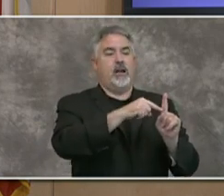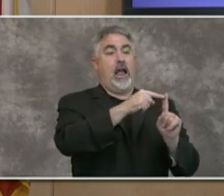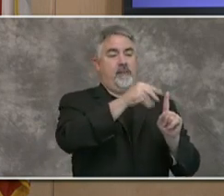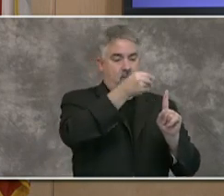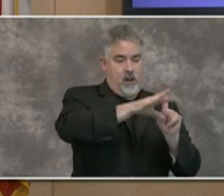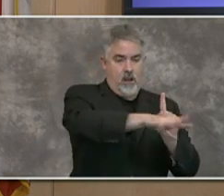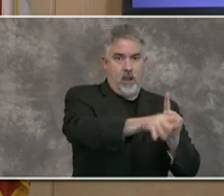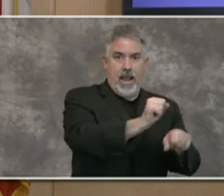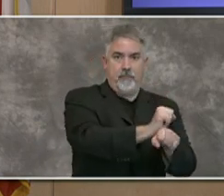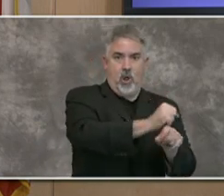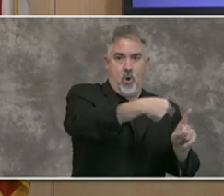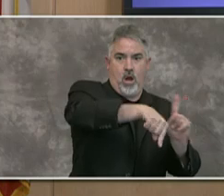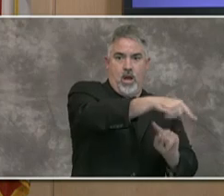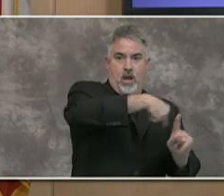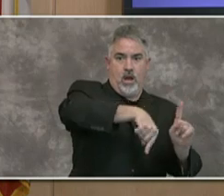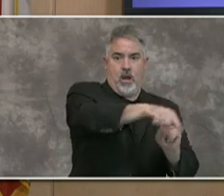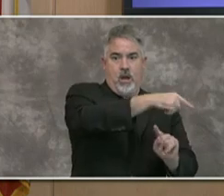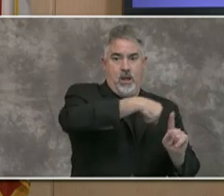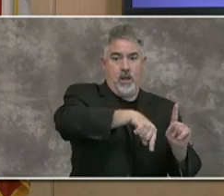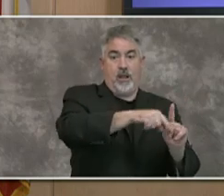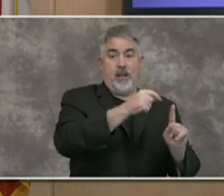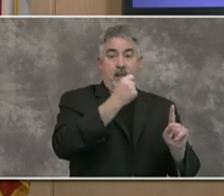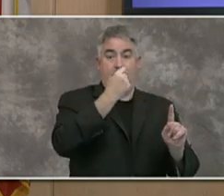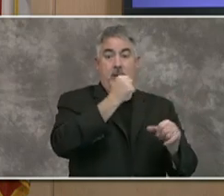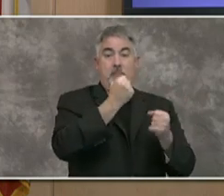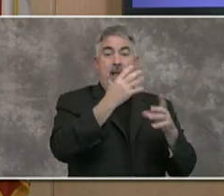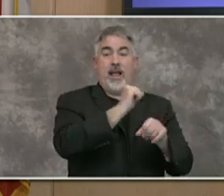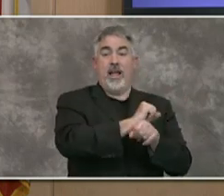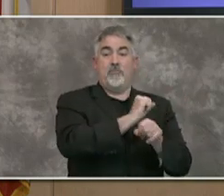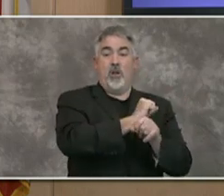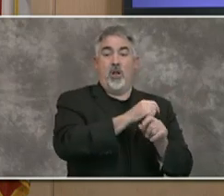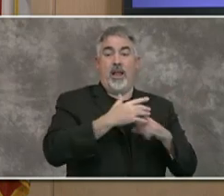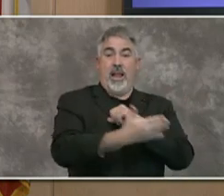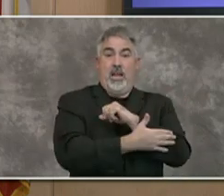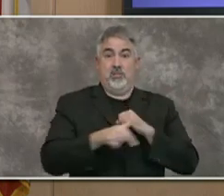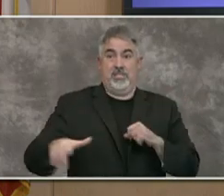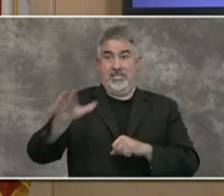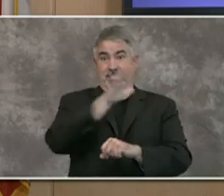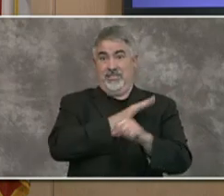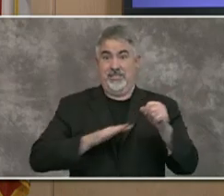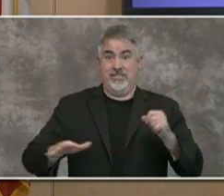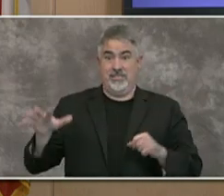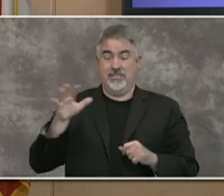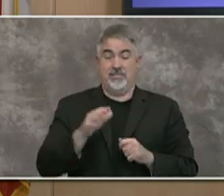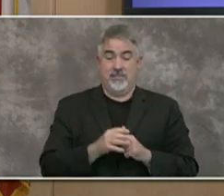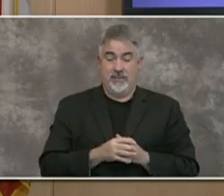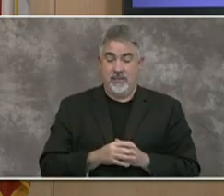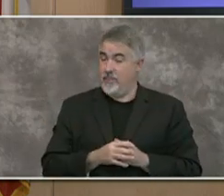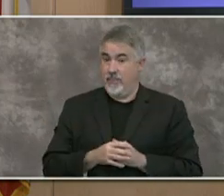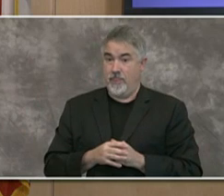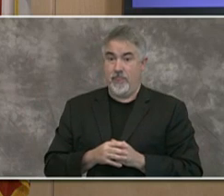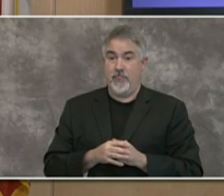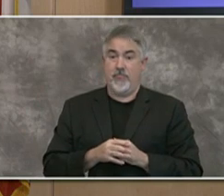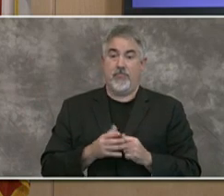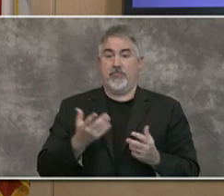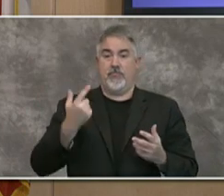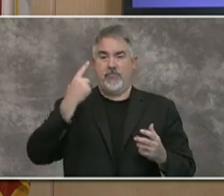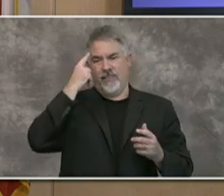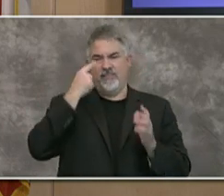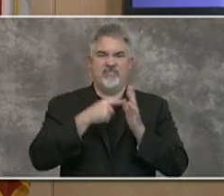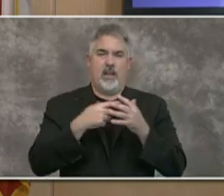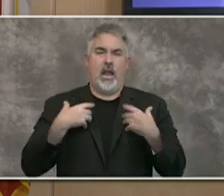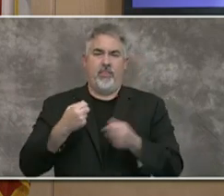EOC employees, like many employees across the county, and in healthcare and in